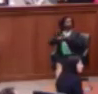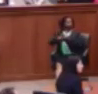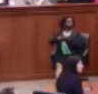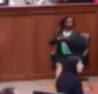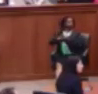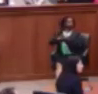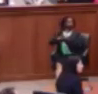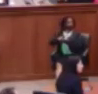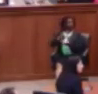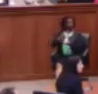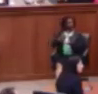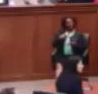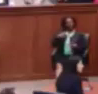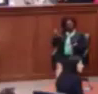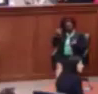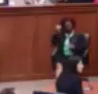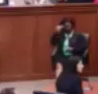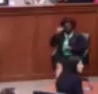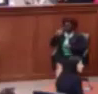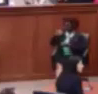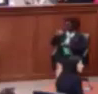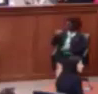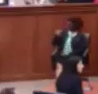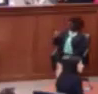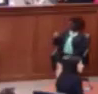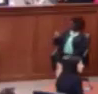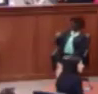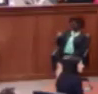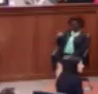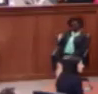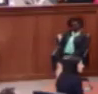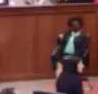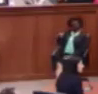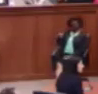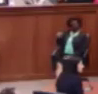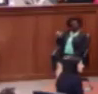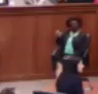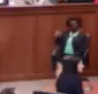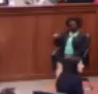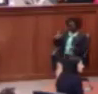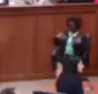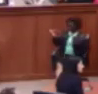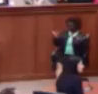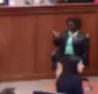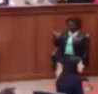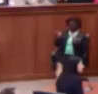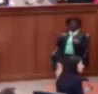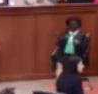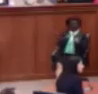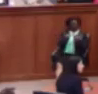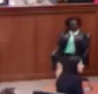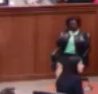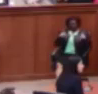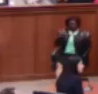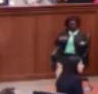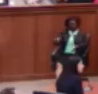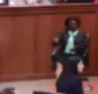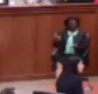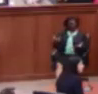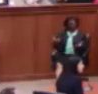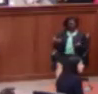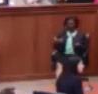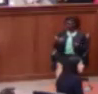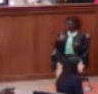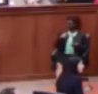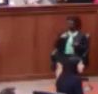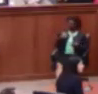and I really want to know a lot more about what's going on campus. And I don't understand why everything